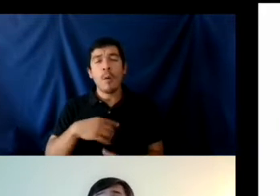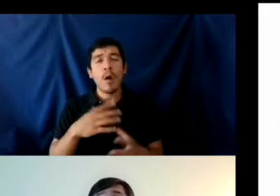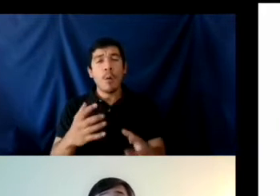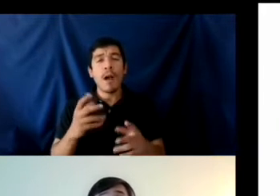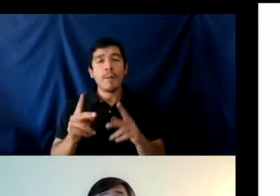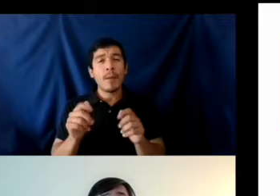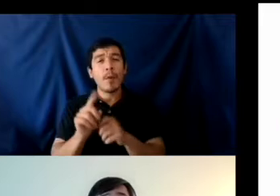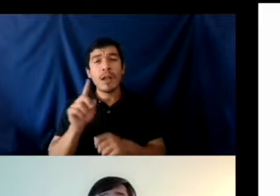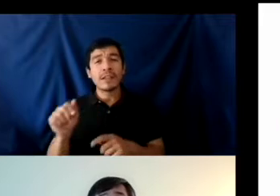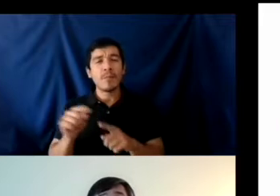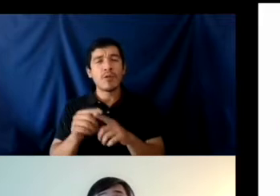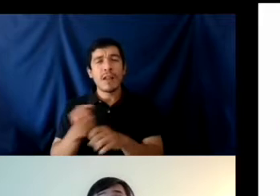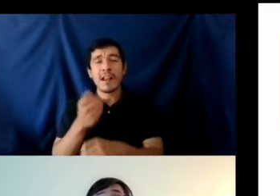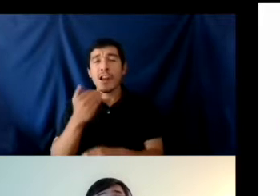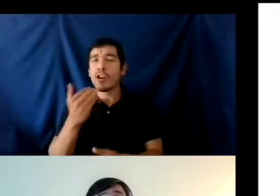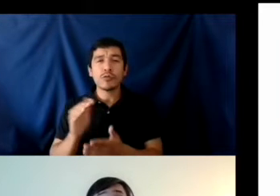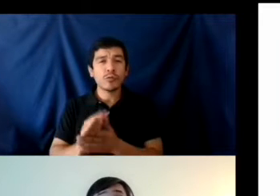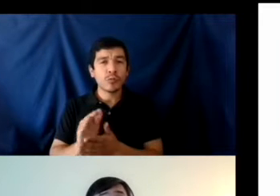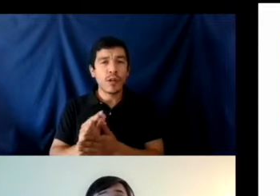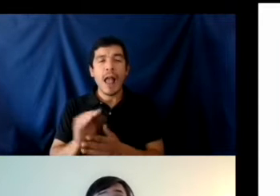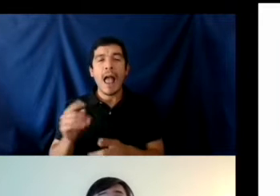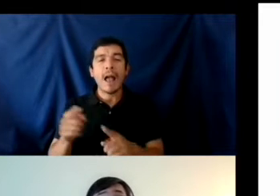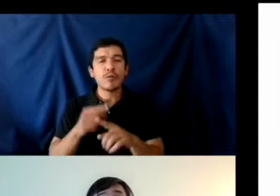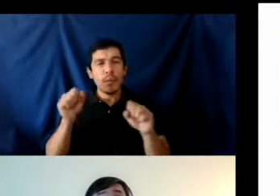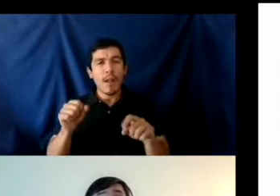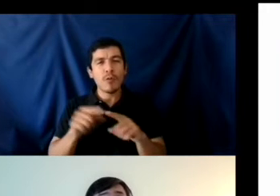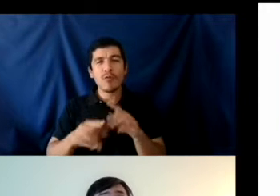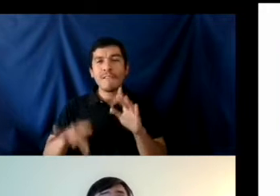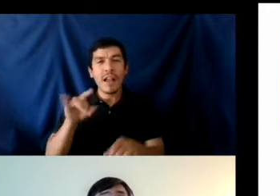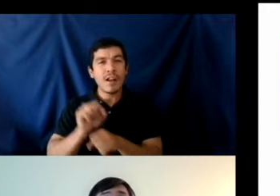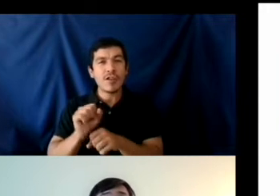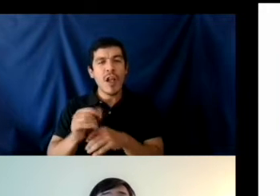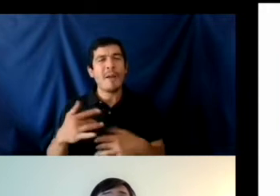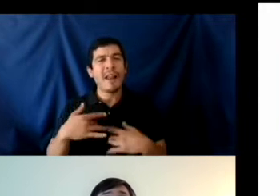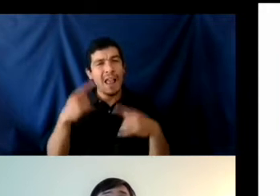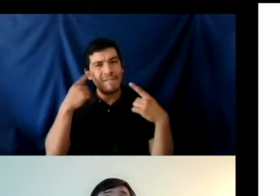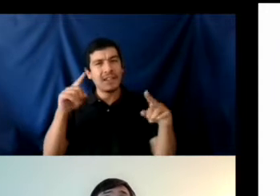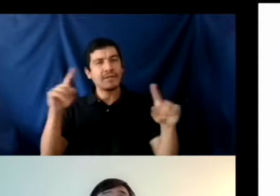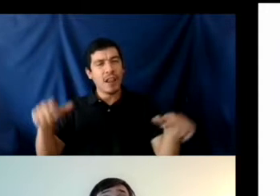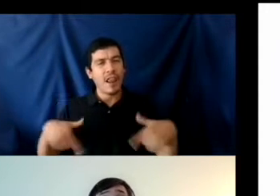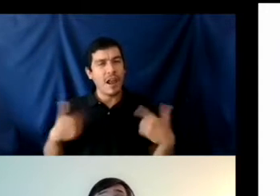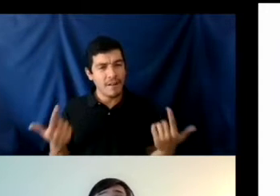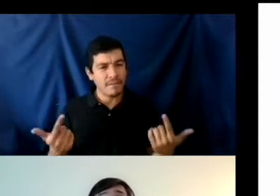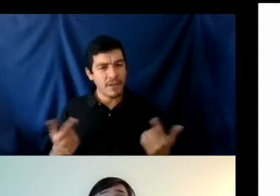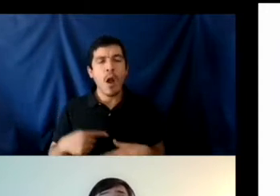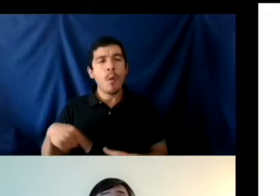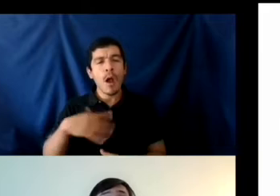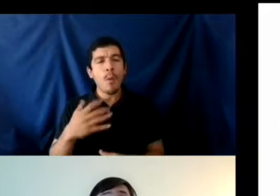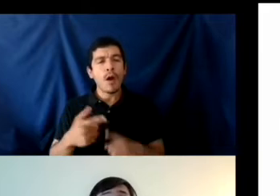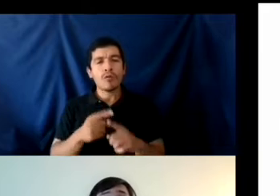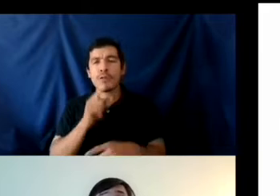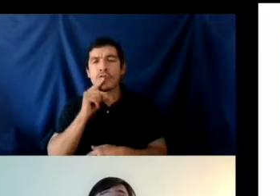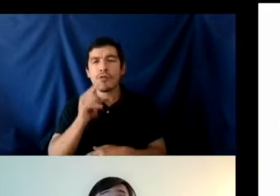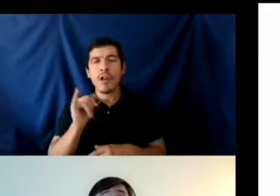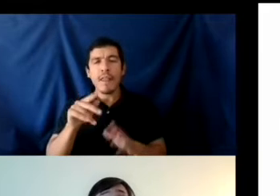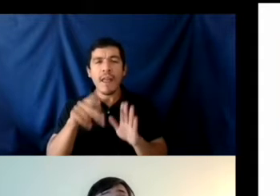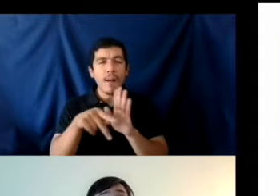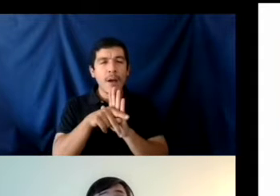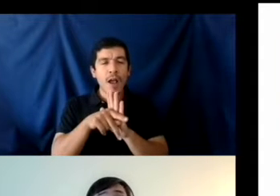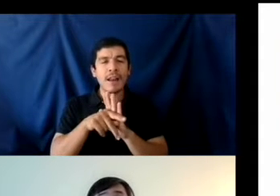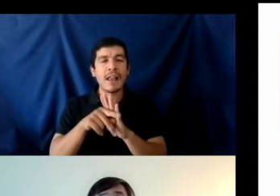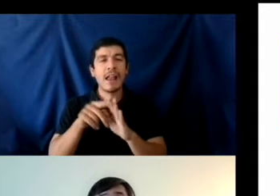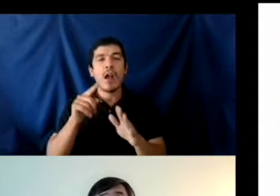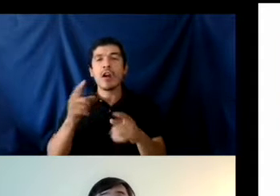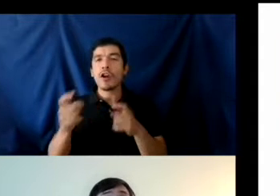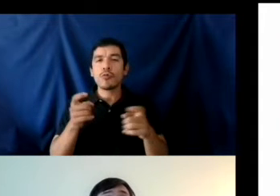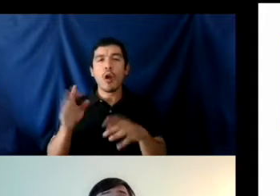disabilities to get a good education and to be able to find employment and have successful careers. We want to be sure that the policies governing our public